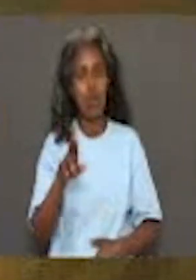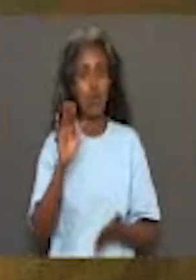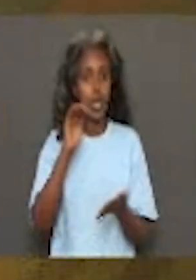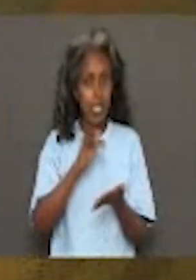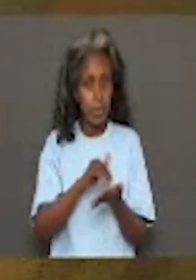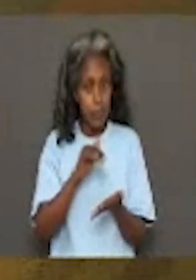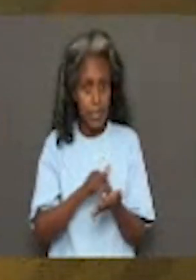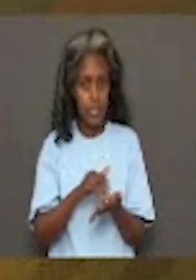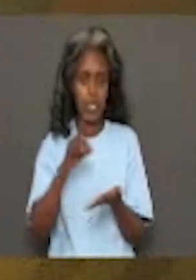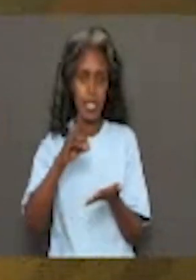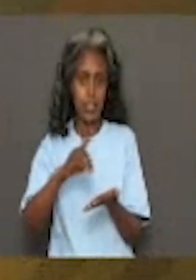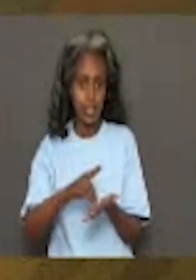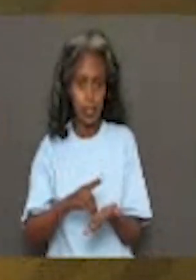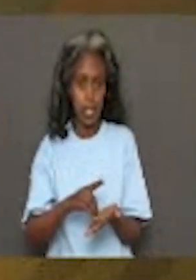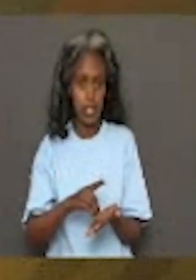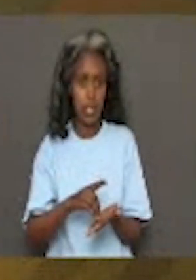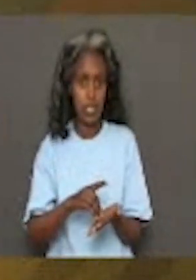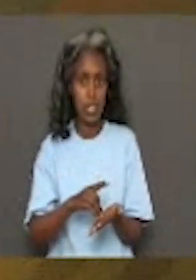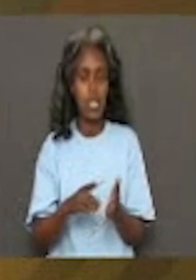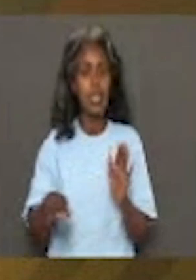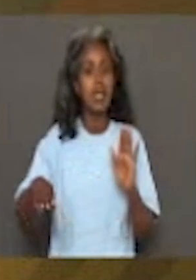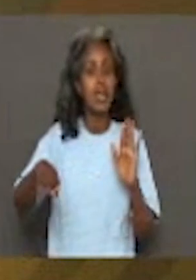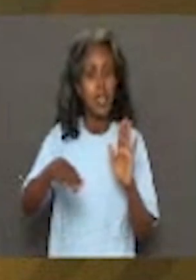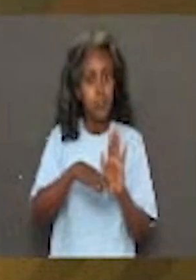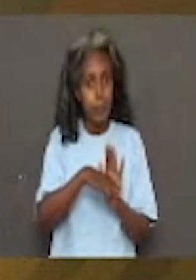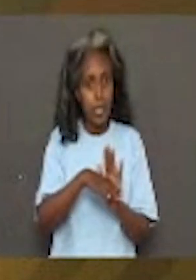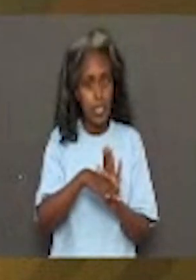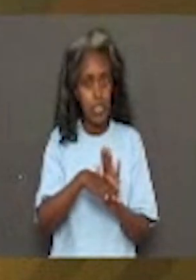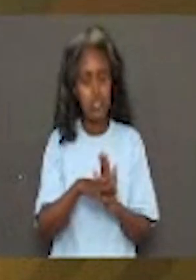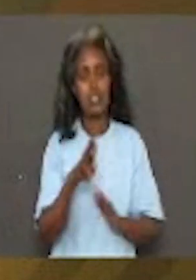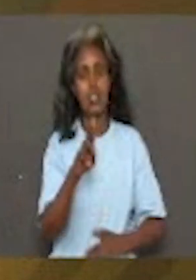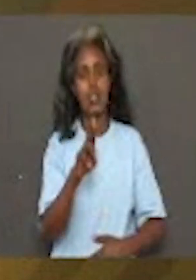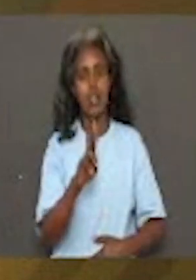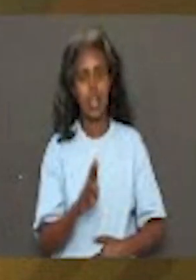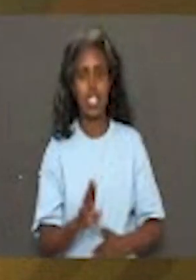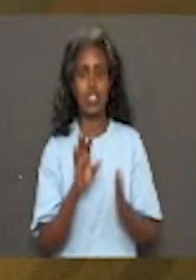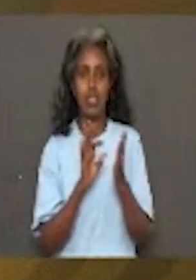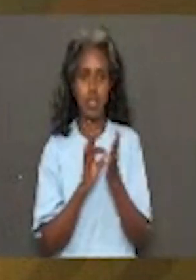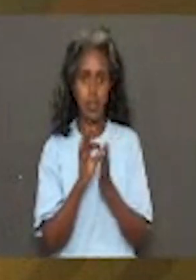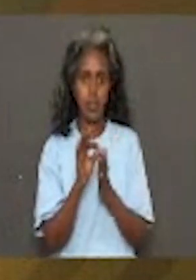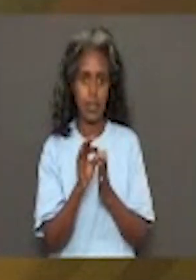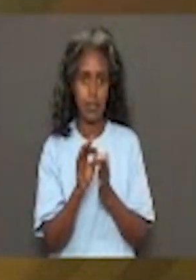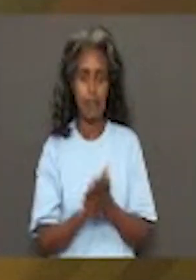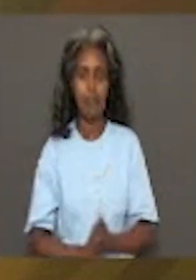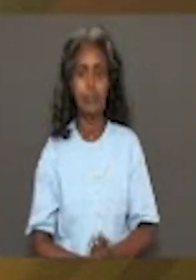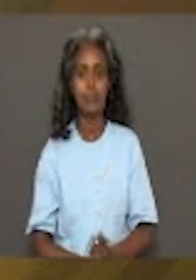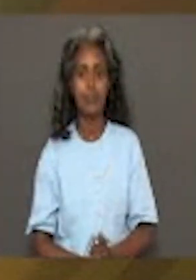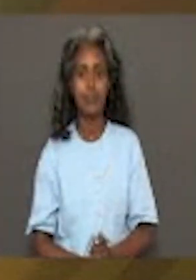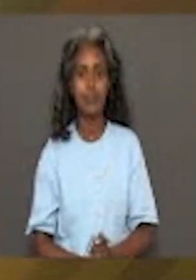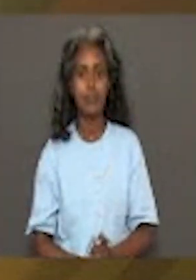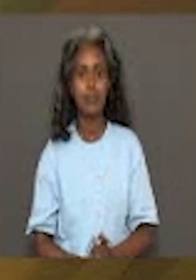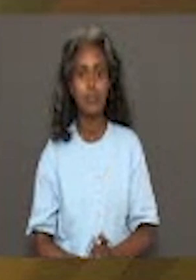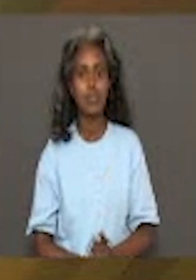Every terminating or repeating decimal represents a